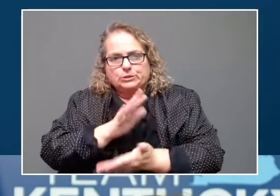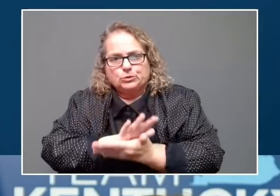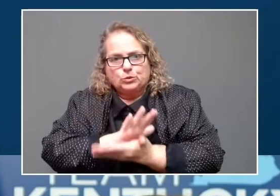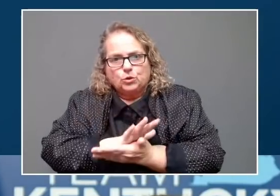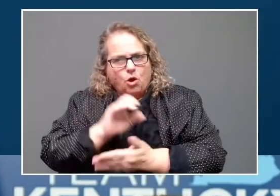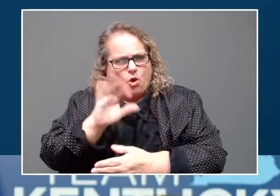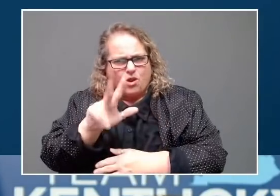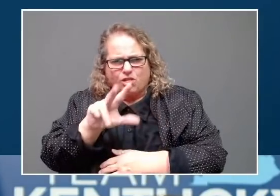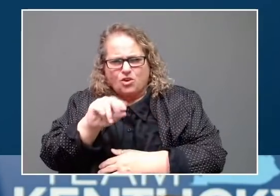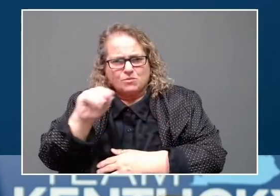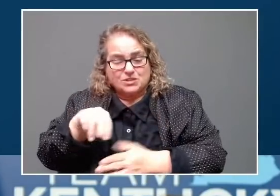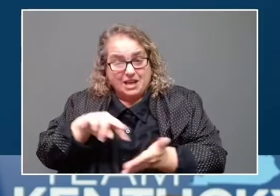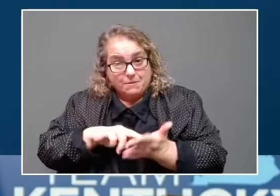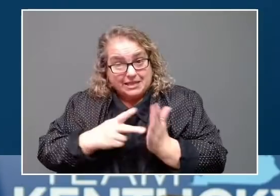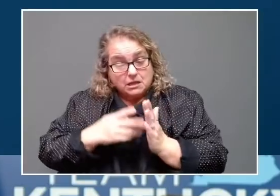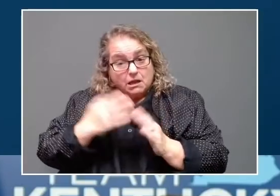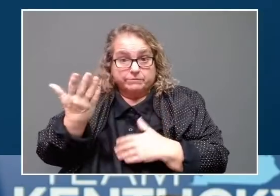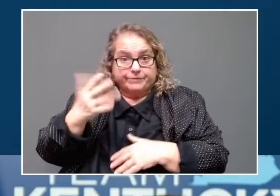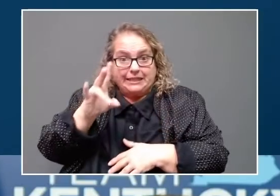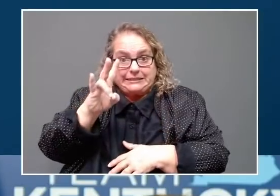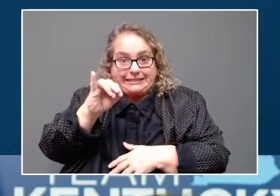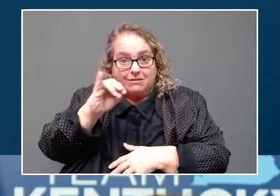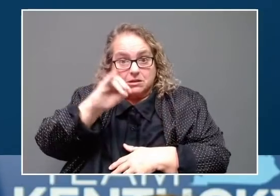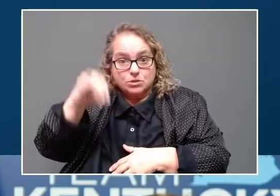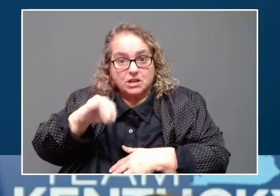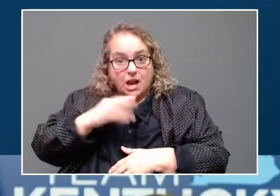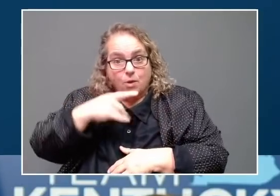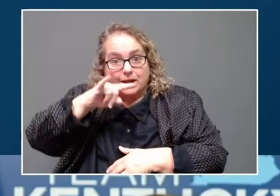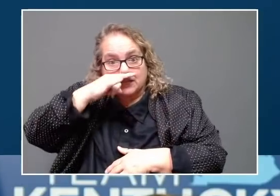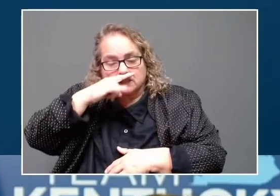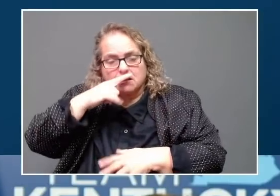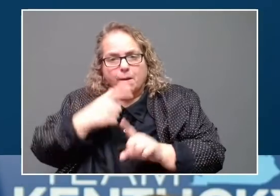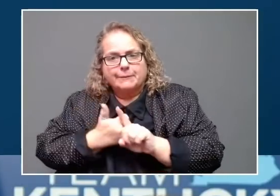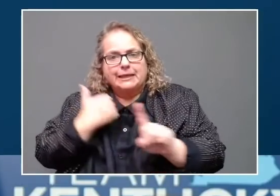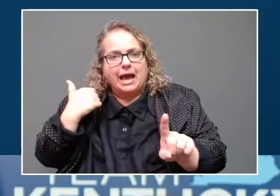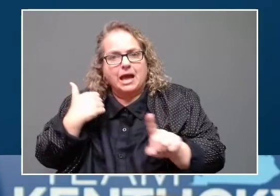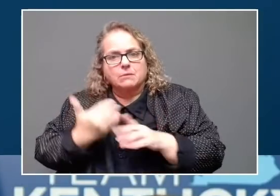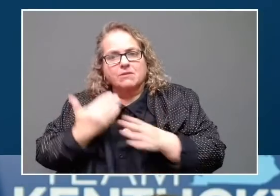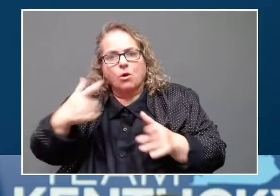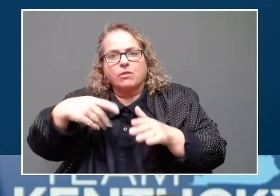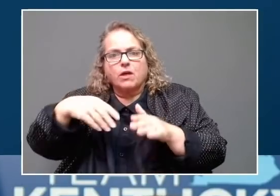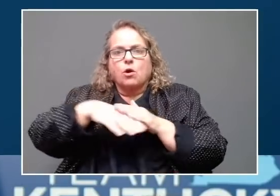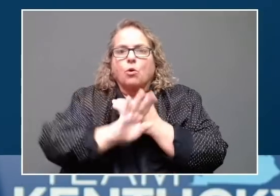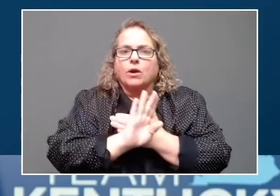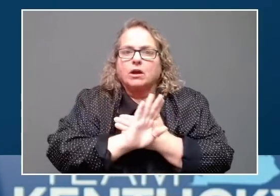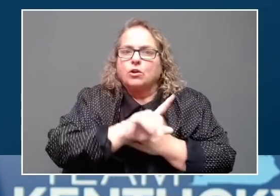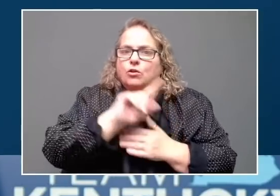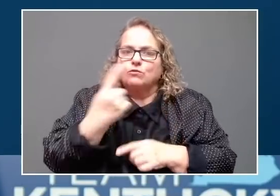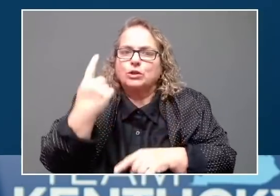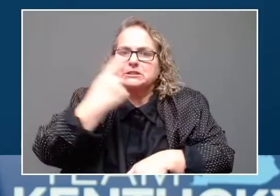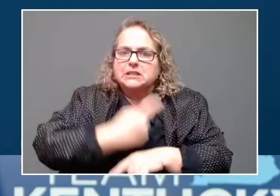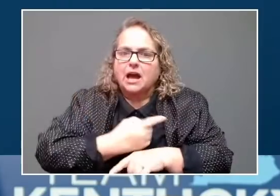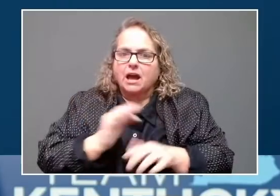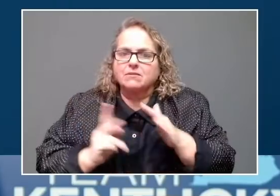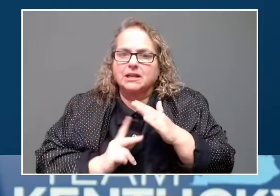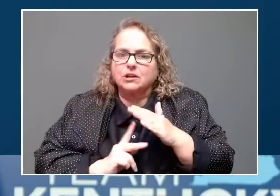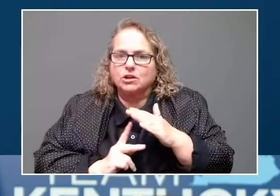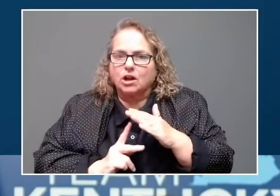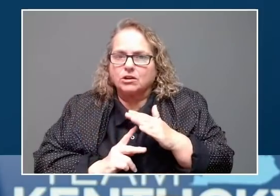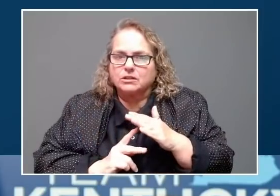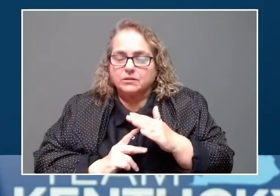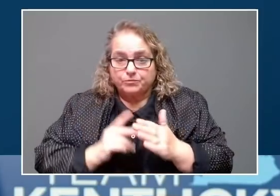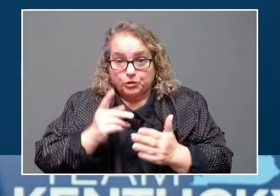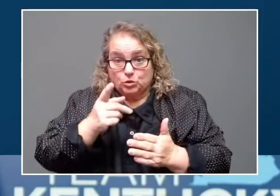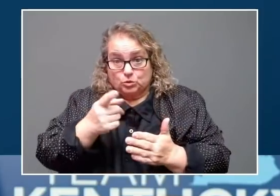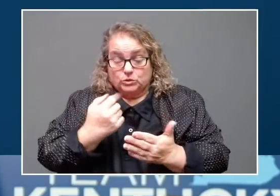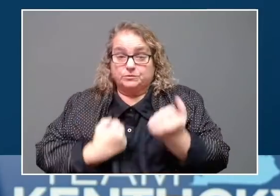to 70% of our kids are behind before they walk in the door for their first day of kindergarten. By funding pre-K for